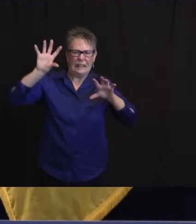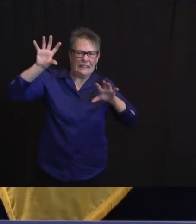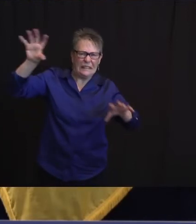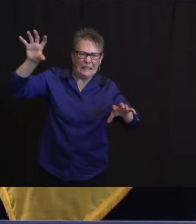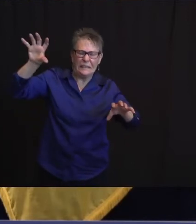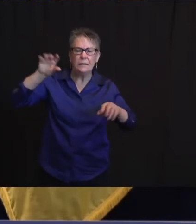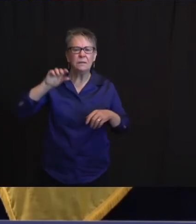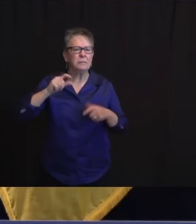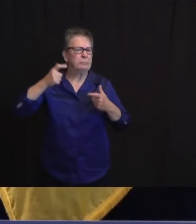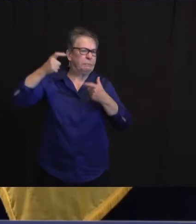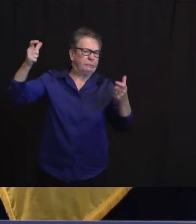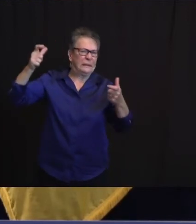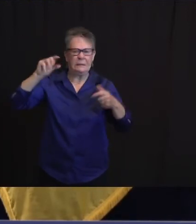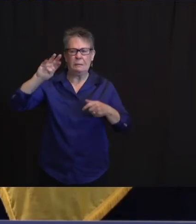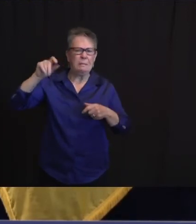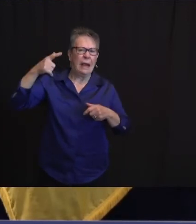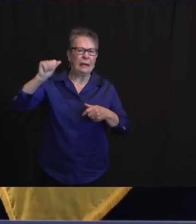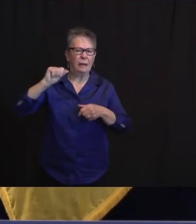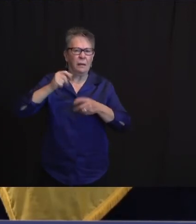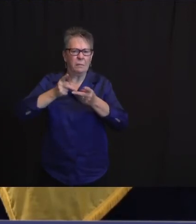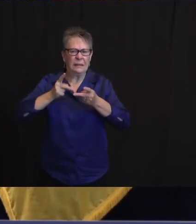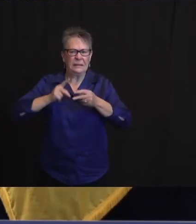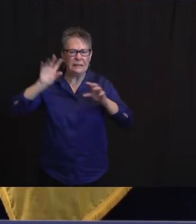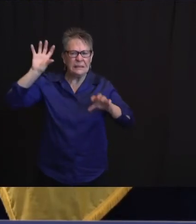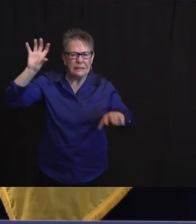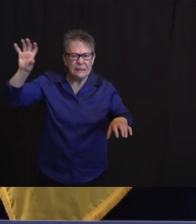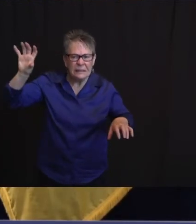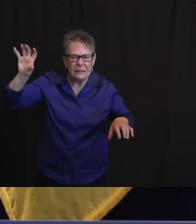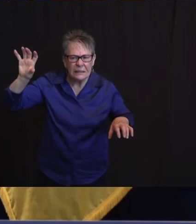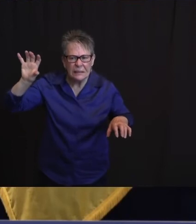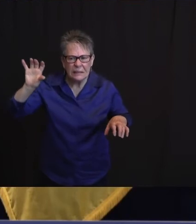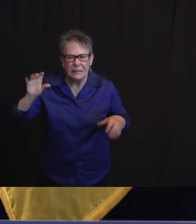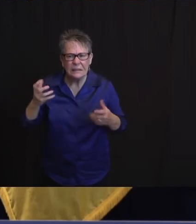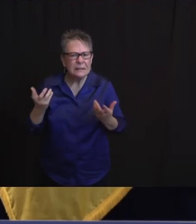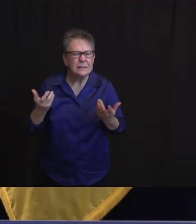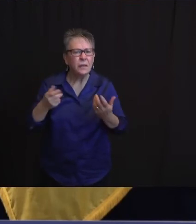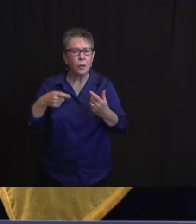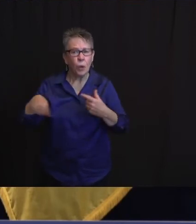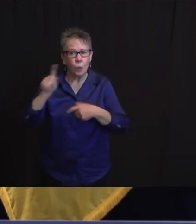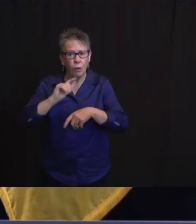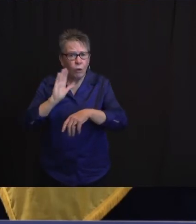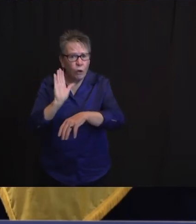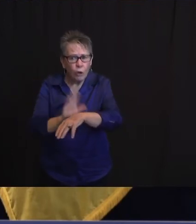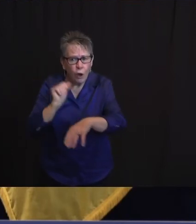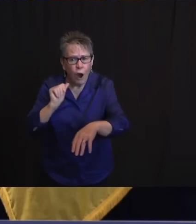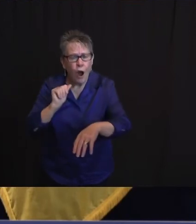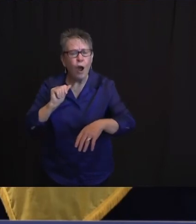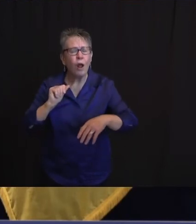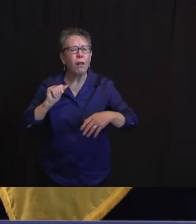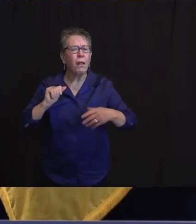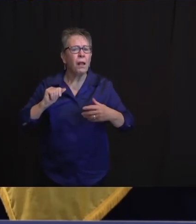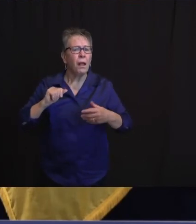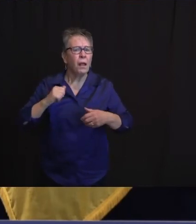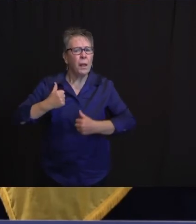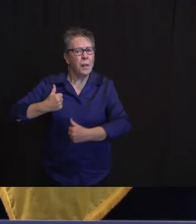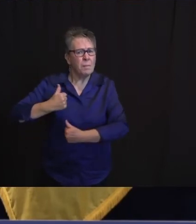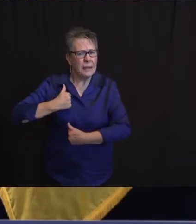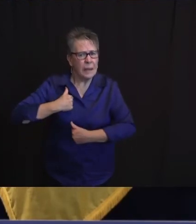shots? Like, once again, calling up volunteers or military personnel? Also, is there any timeline on those 6 mega sites?